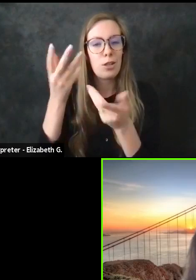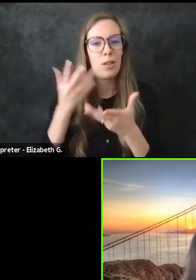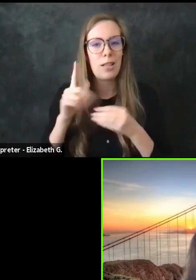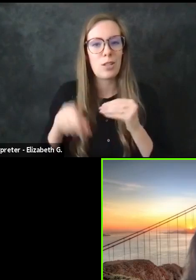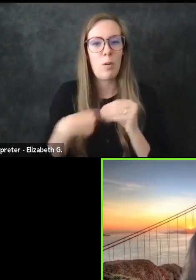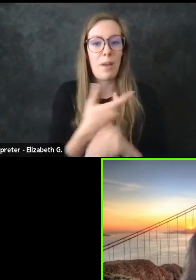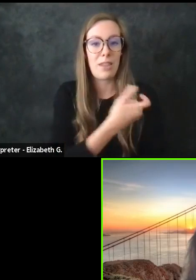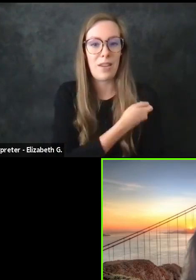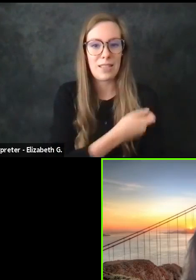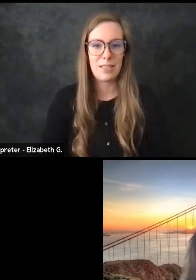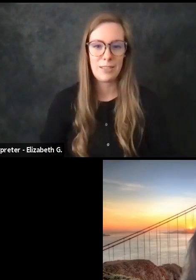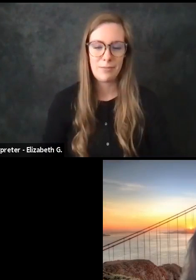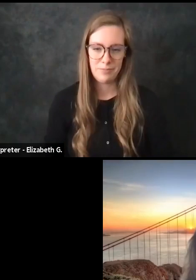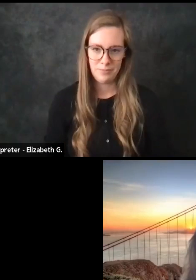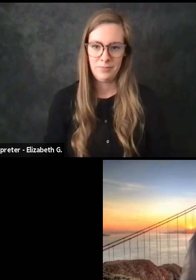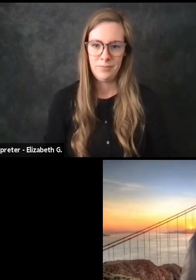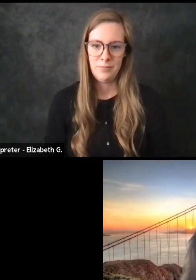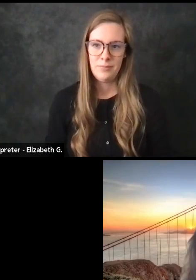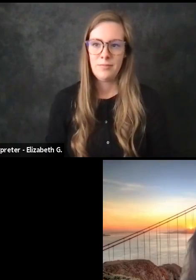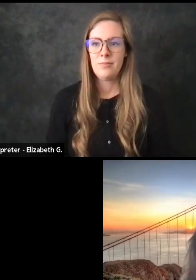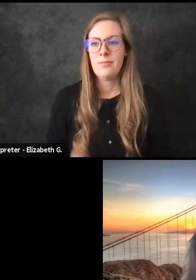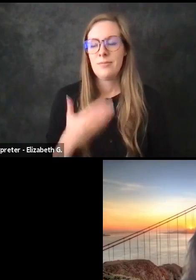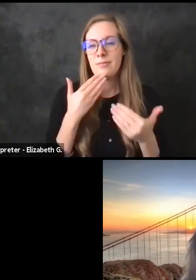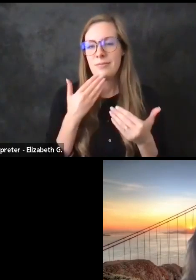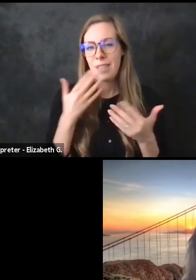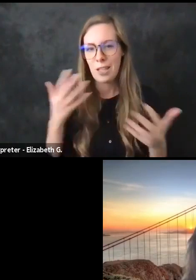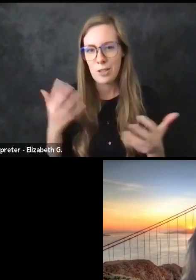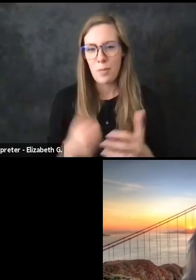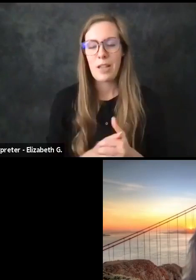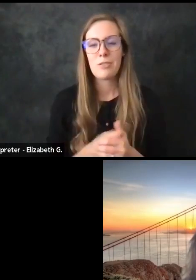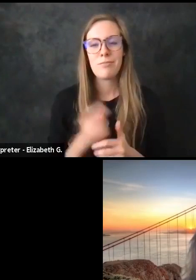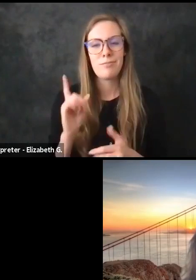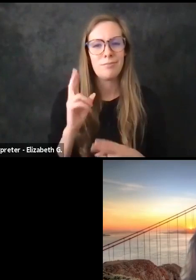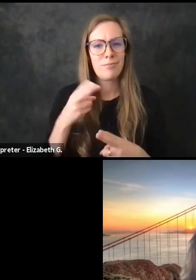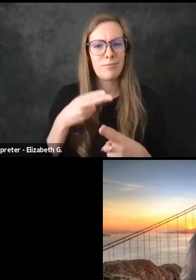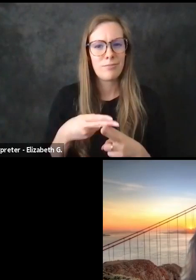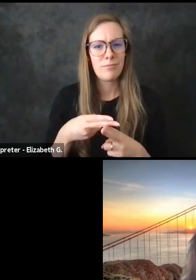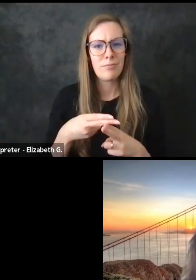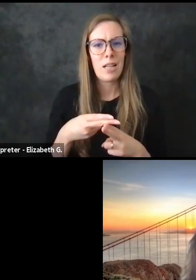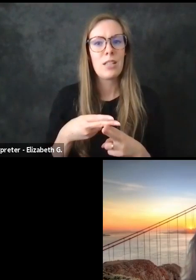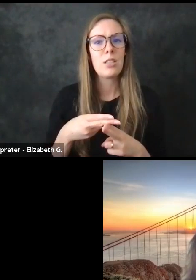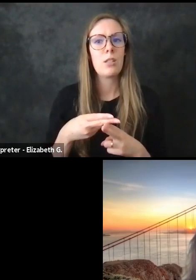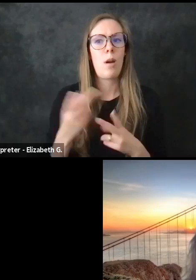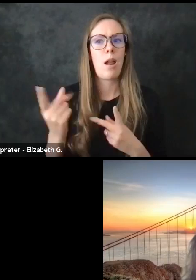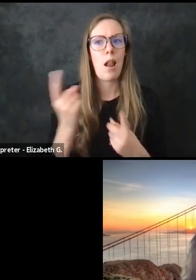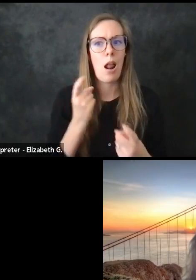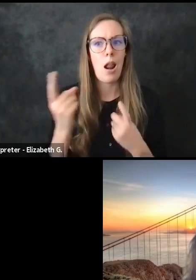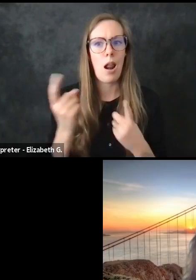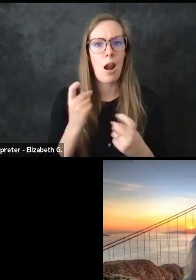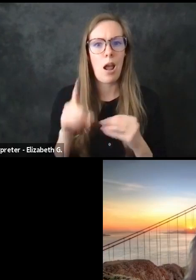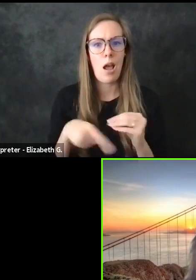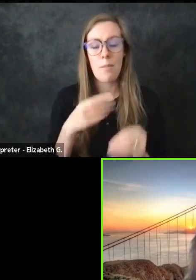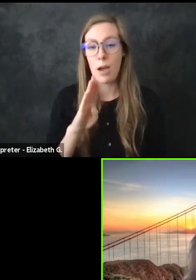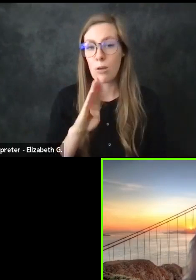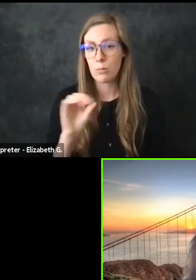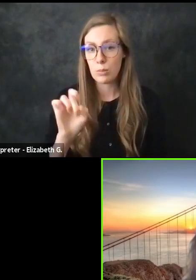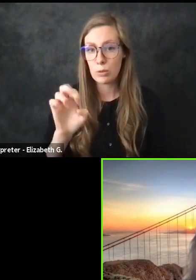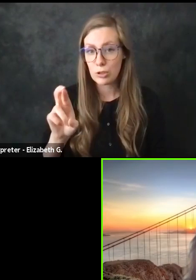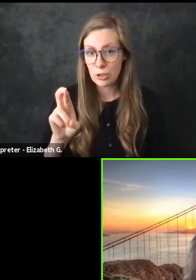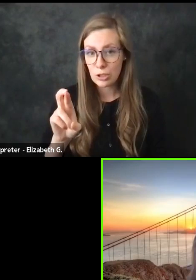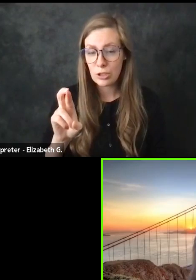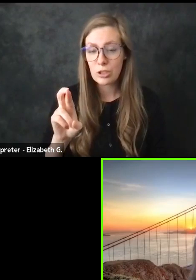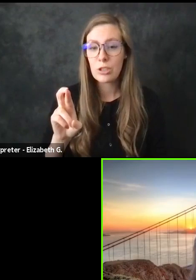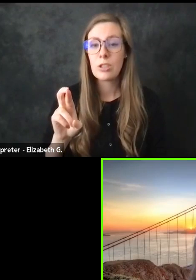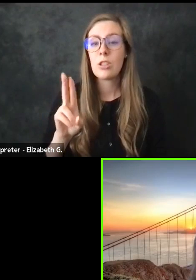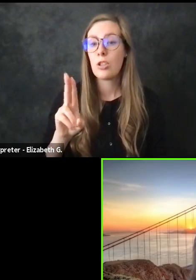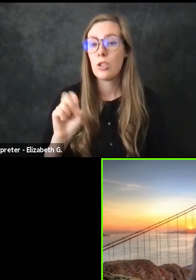vaccines. Thank you, Dr. Mase. As Dr. Mase mentioned, we're getting a lot of questions about booster shots. The U.S. Food and